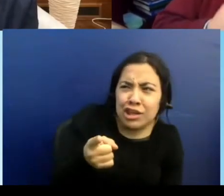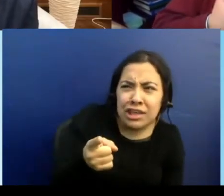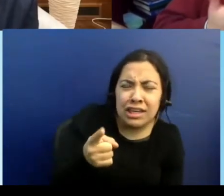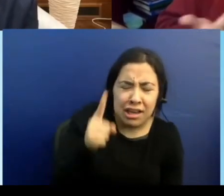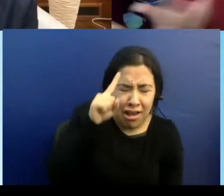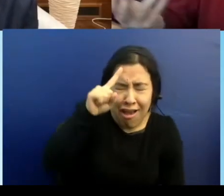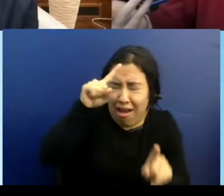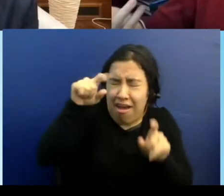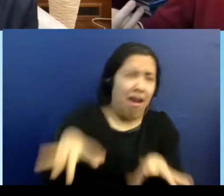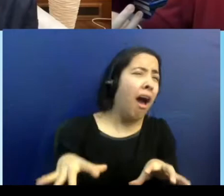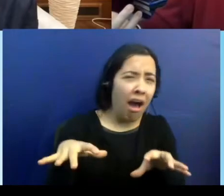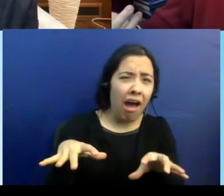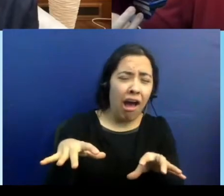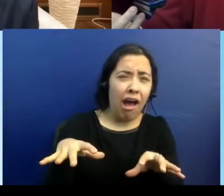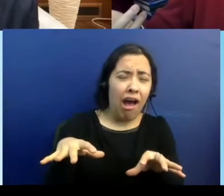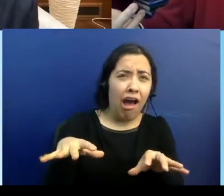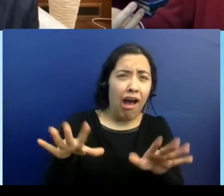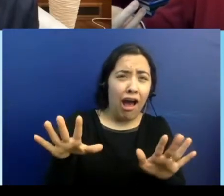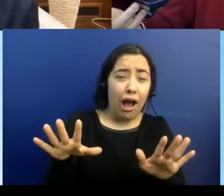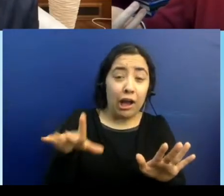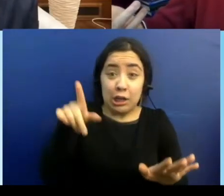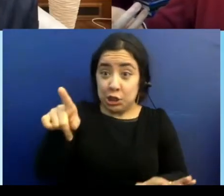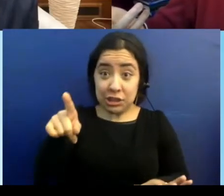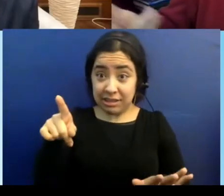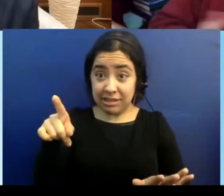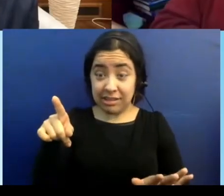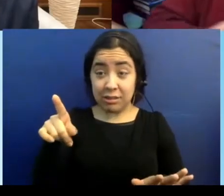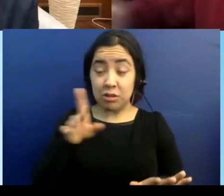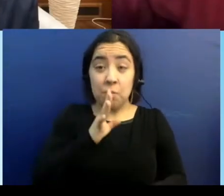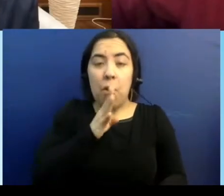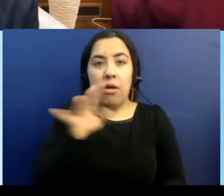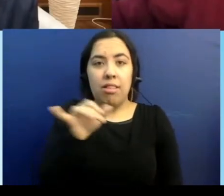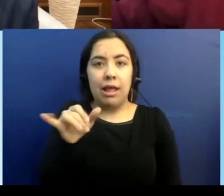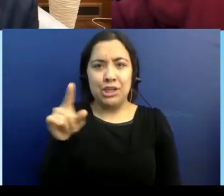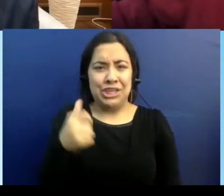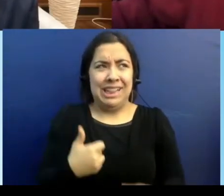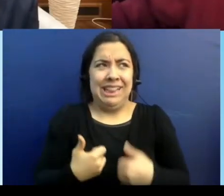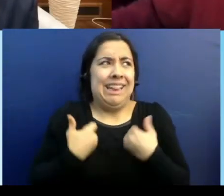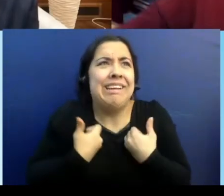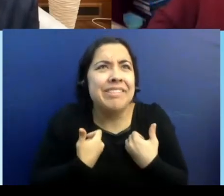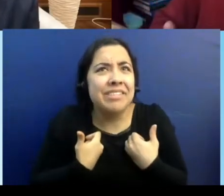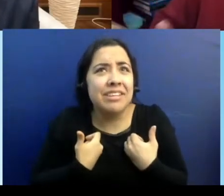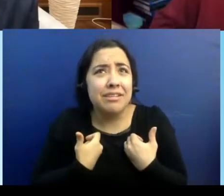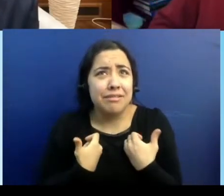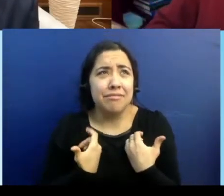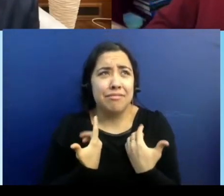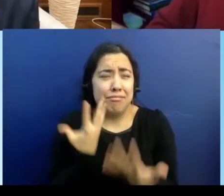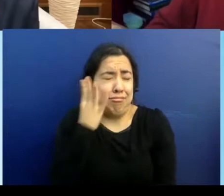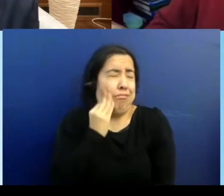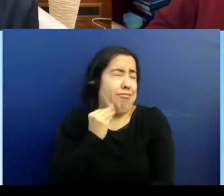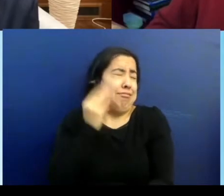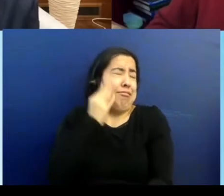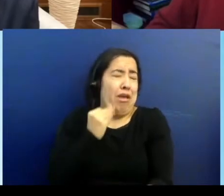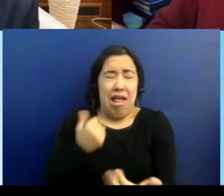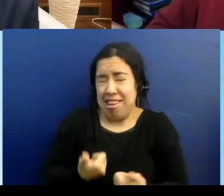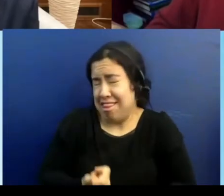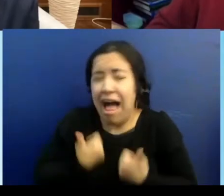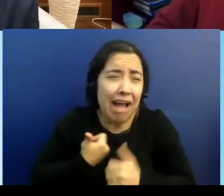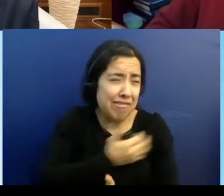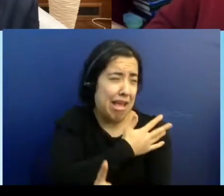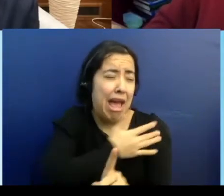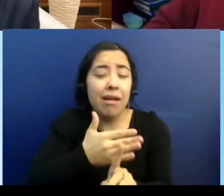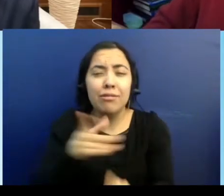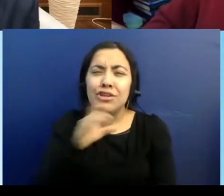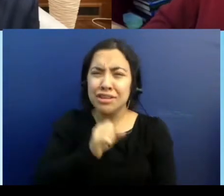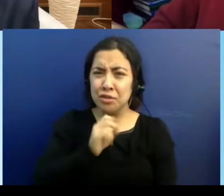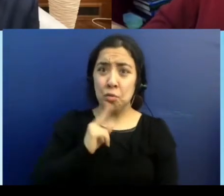yeah. She's, you know, she spoke like she'd lived a whole lifetime. Yes. And yes. You know, she's 22 years